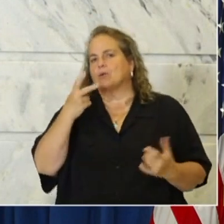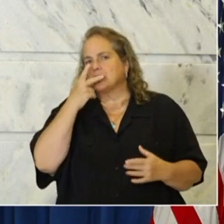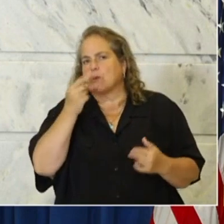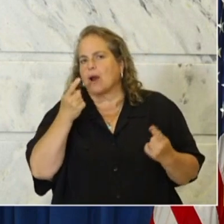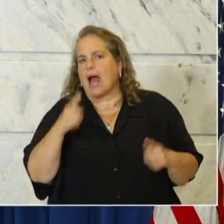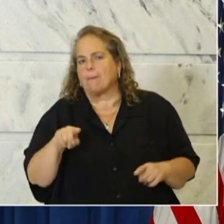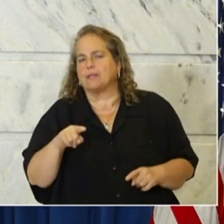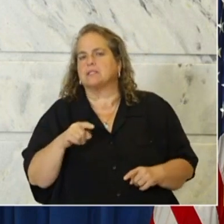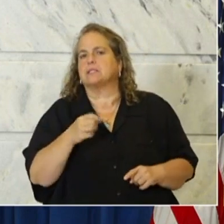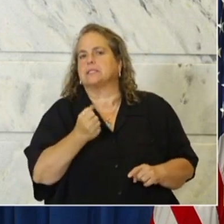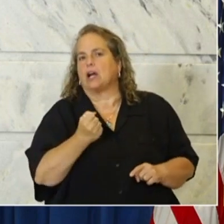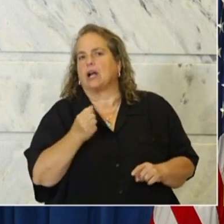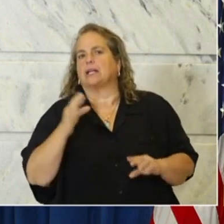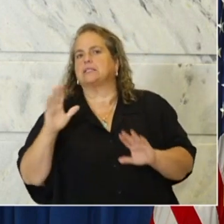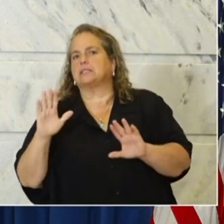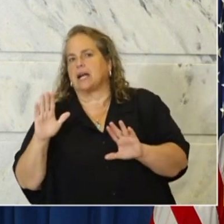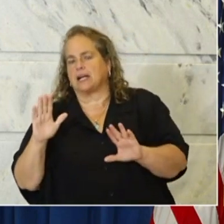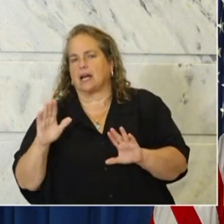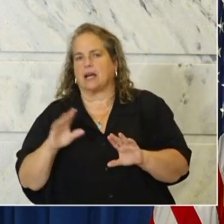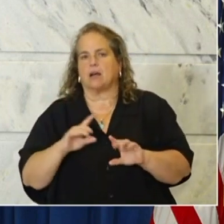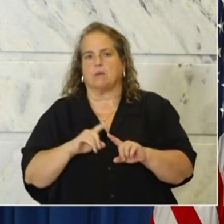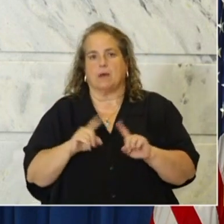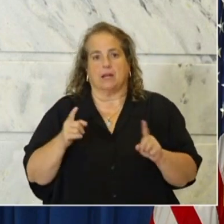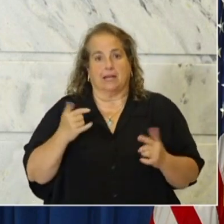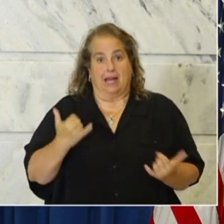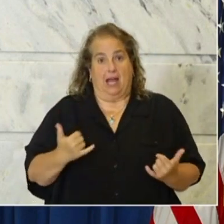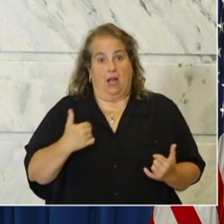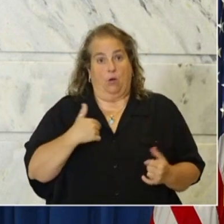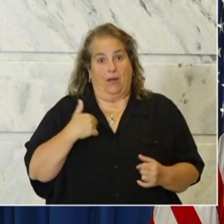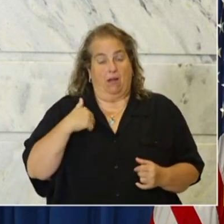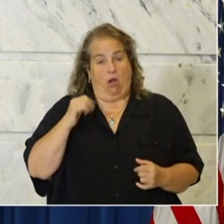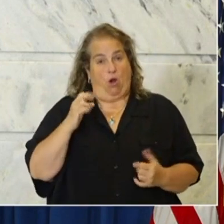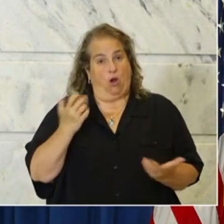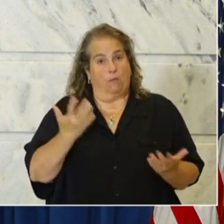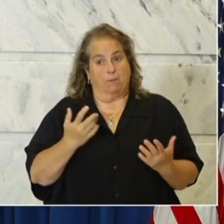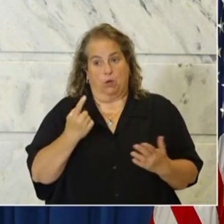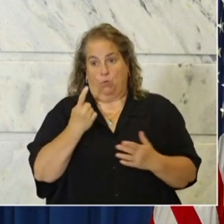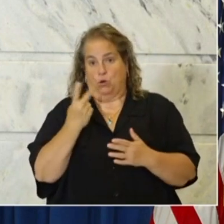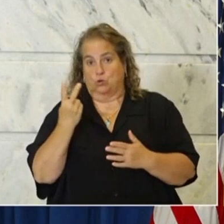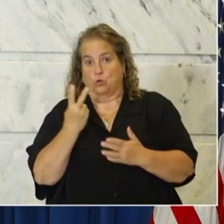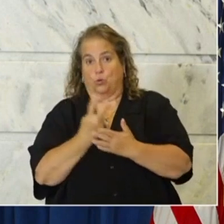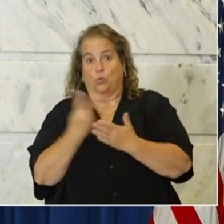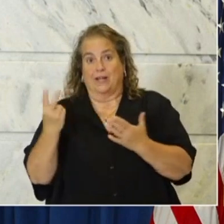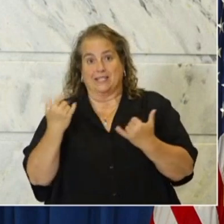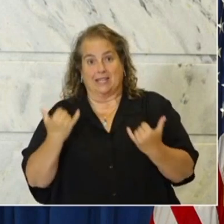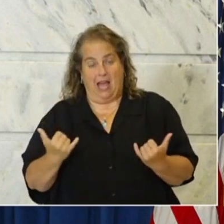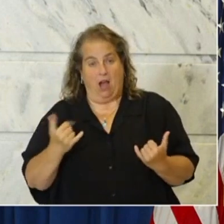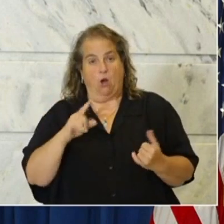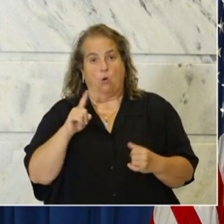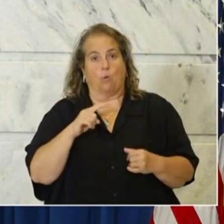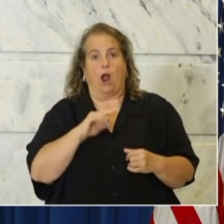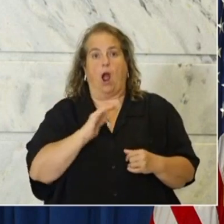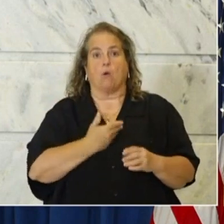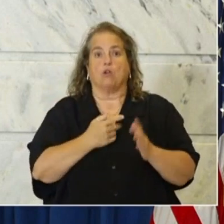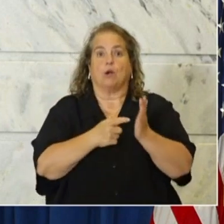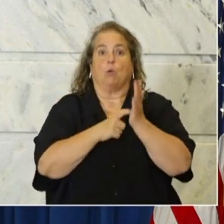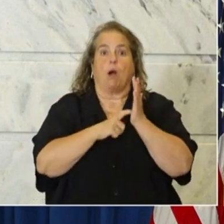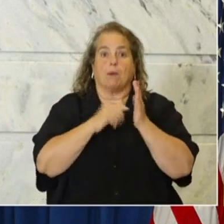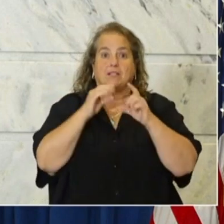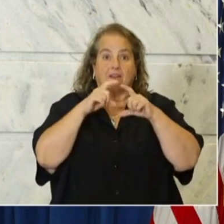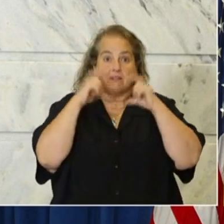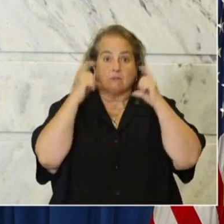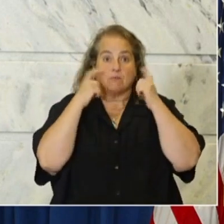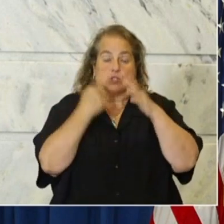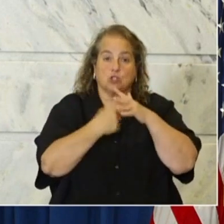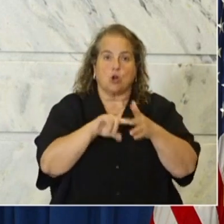couple days. Again, we're at least a couple weeks now from when our requirement to wear facial covering started, so we need to